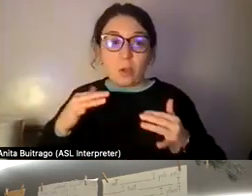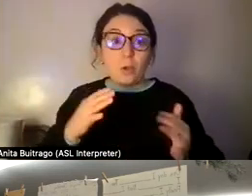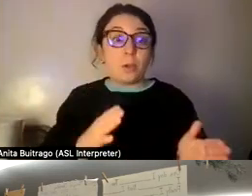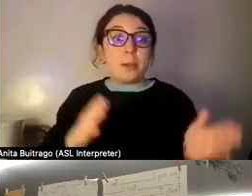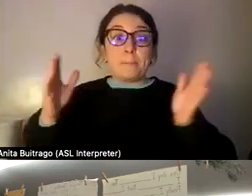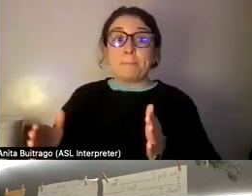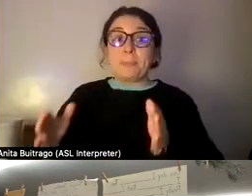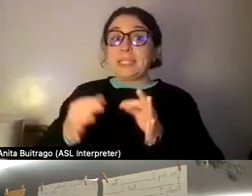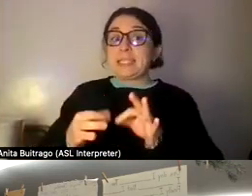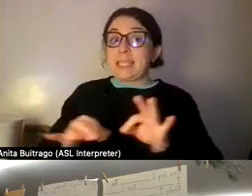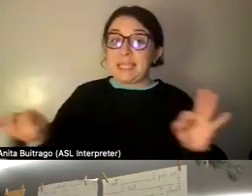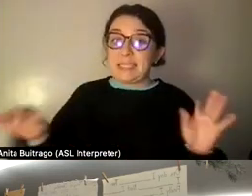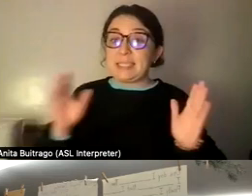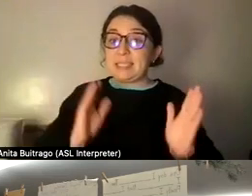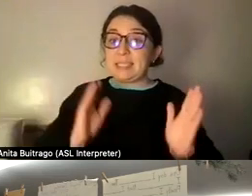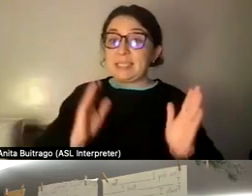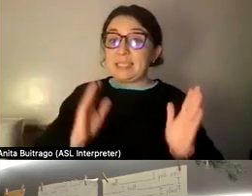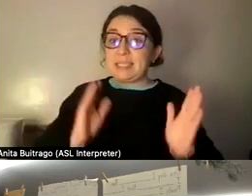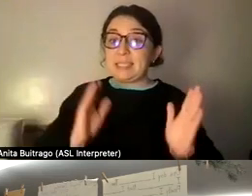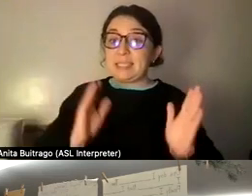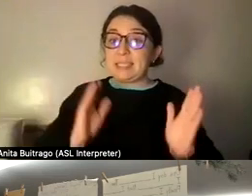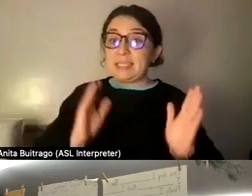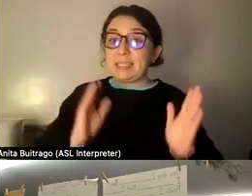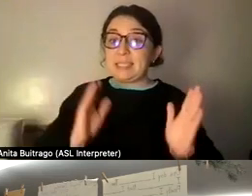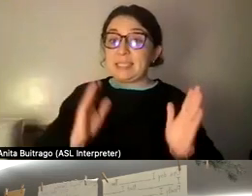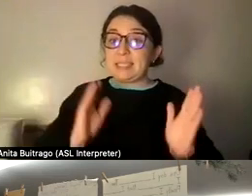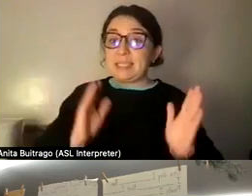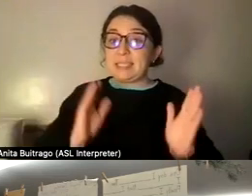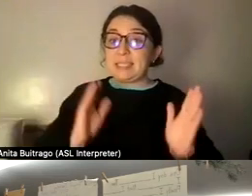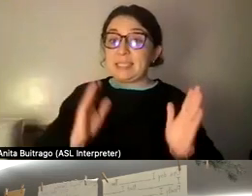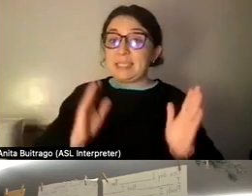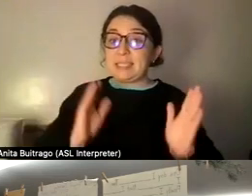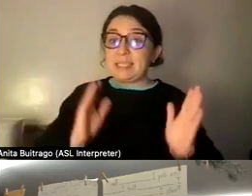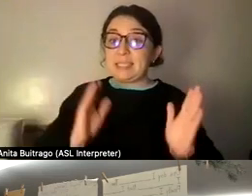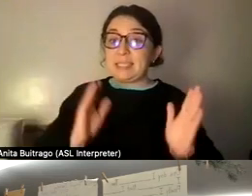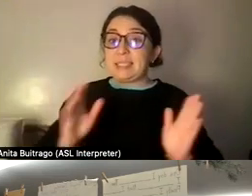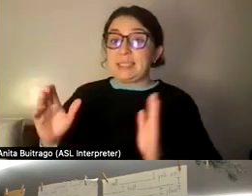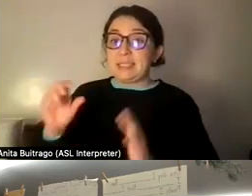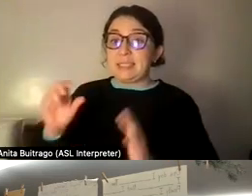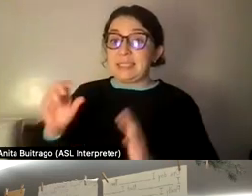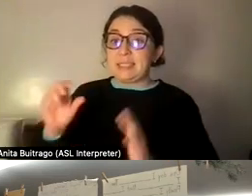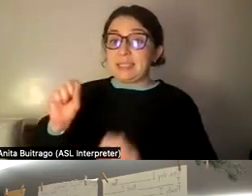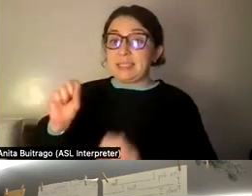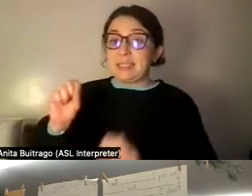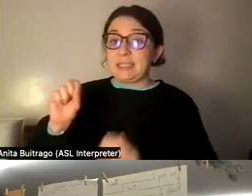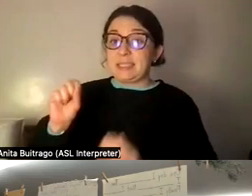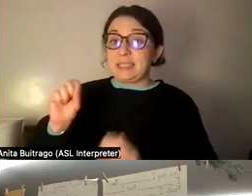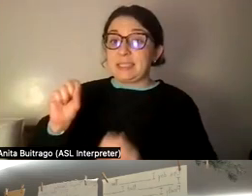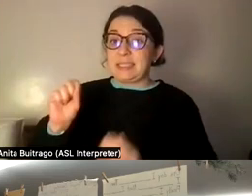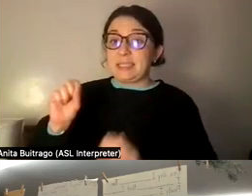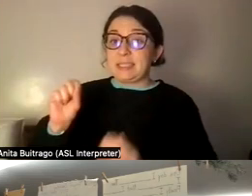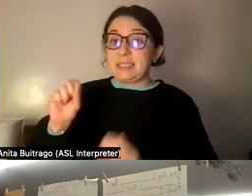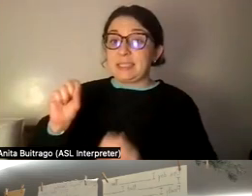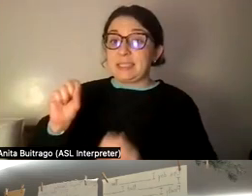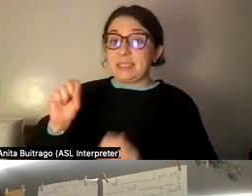is kids being able to recognize that sentences have words and that those are distinct units. So if you